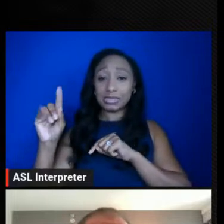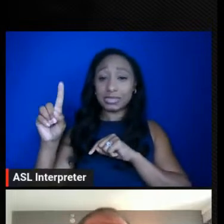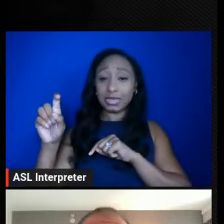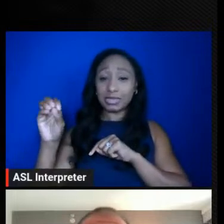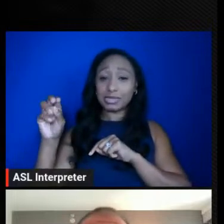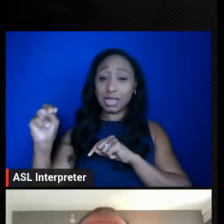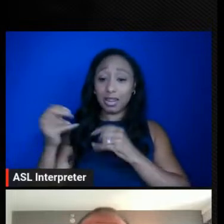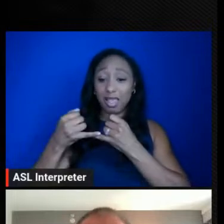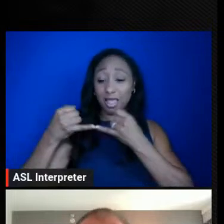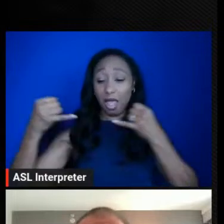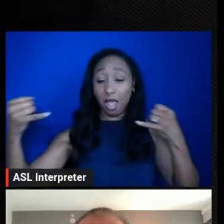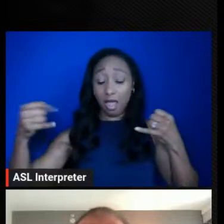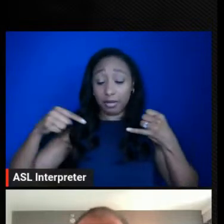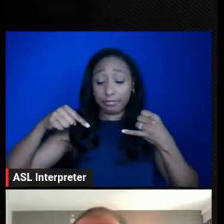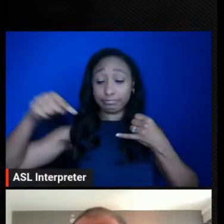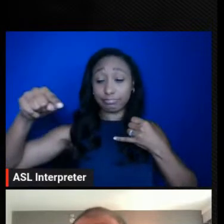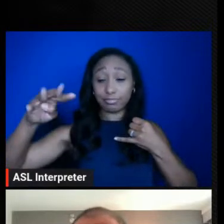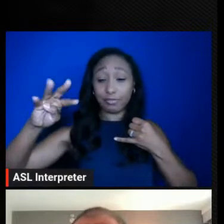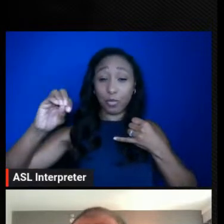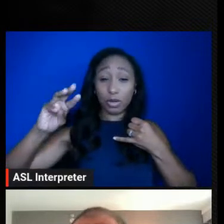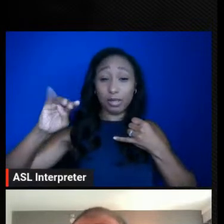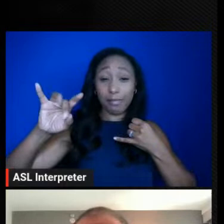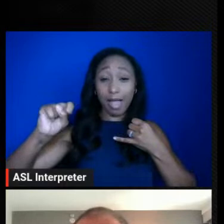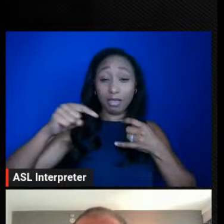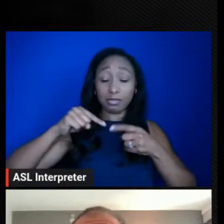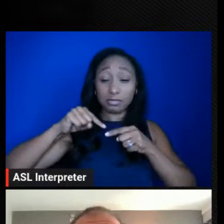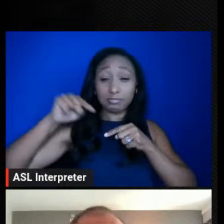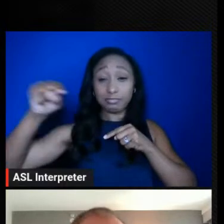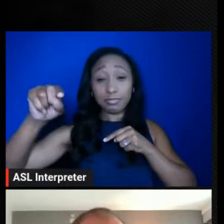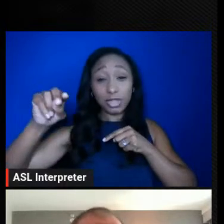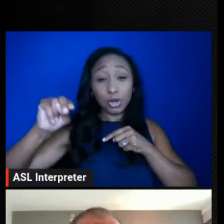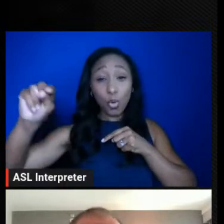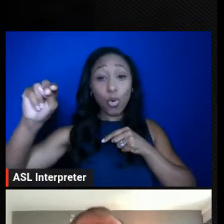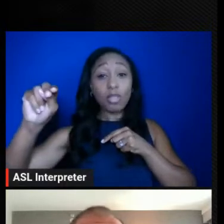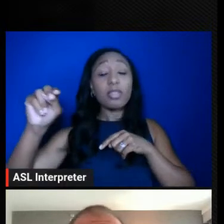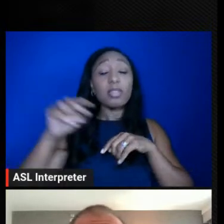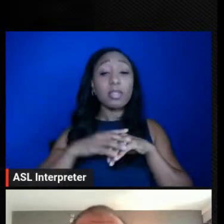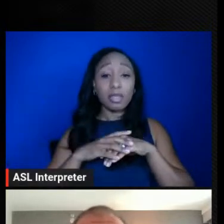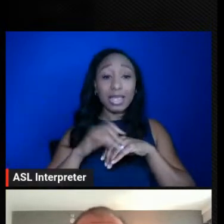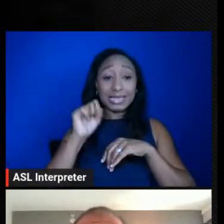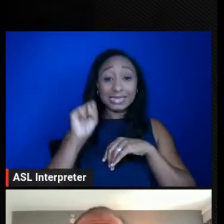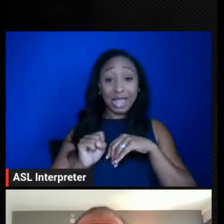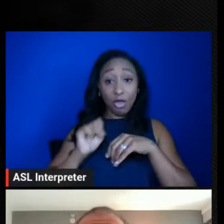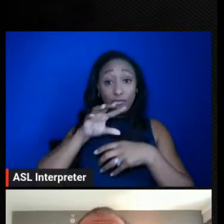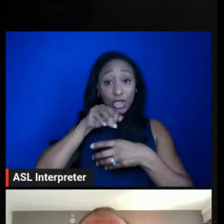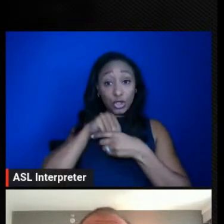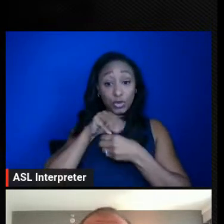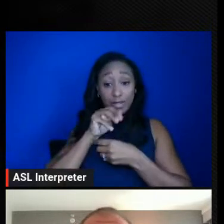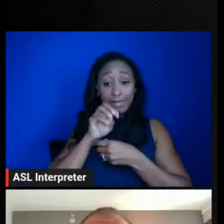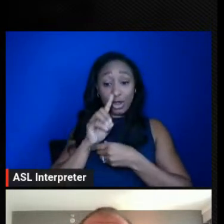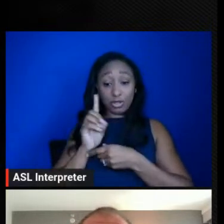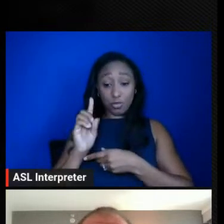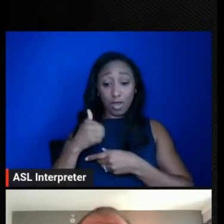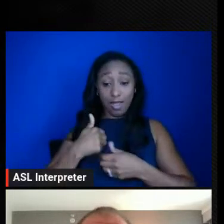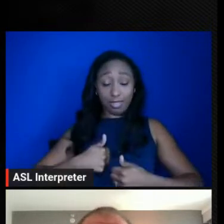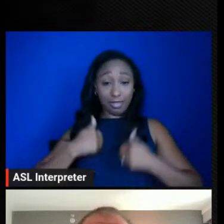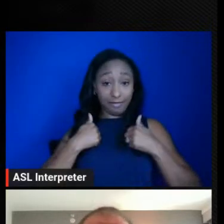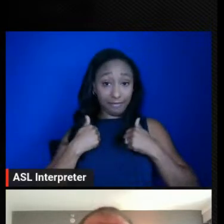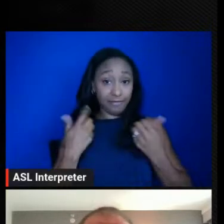from several slave states to its south, including Maryland, where I live.